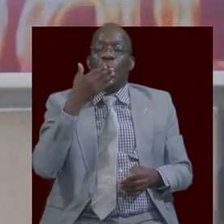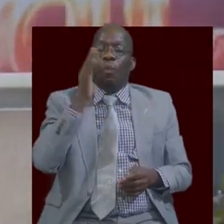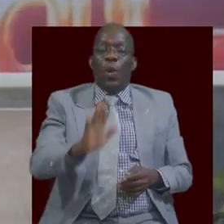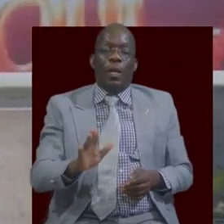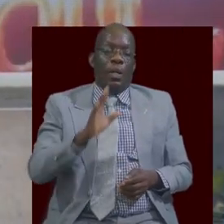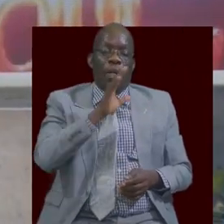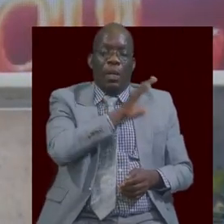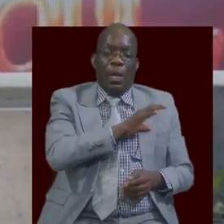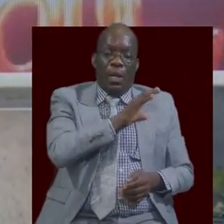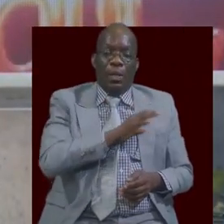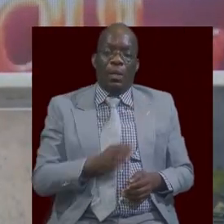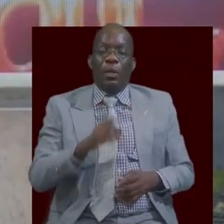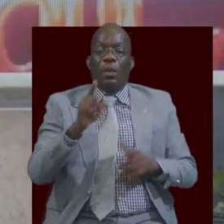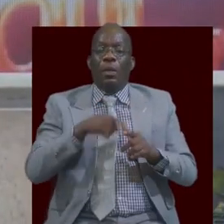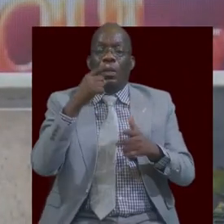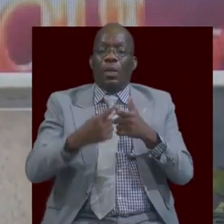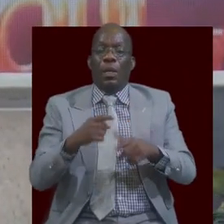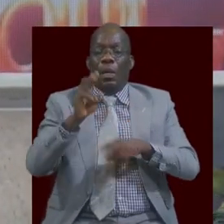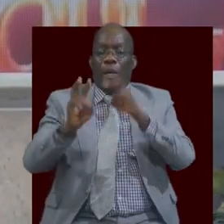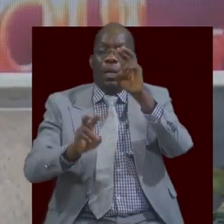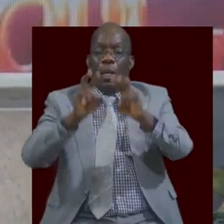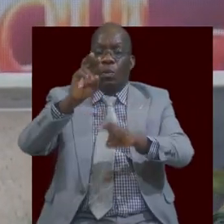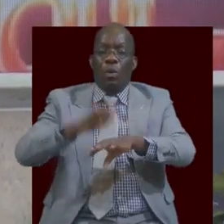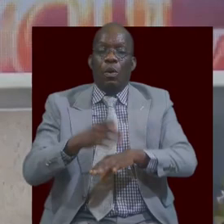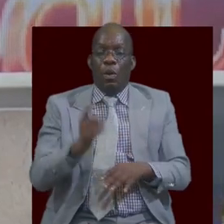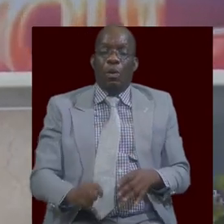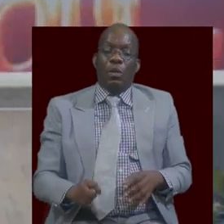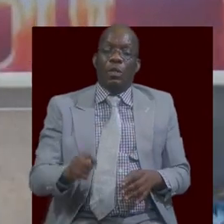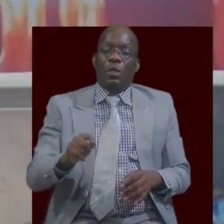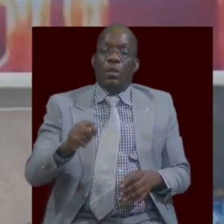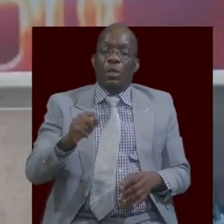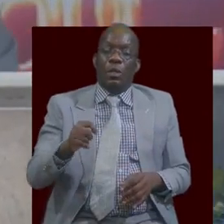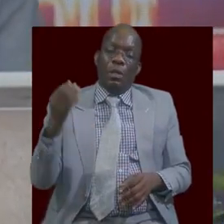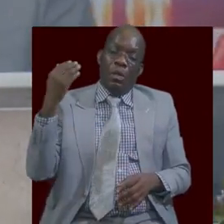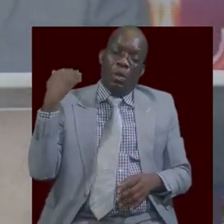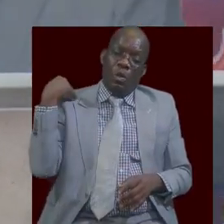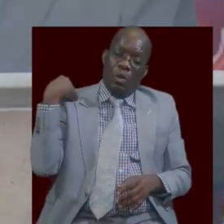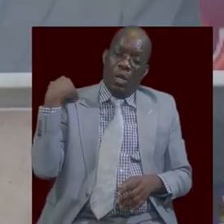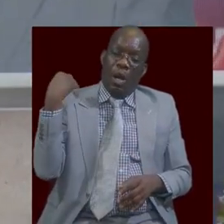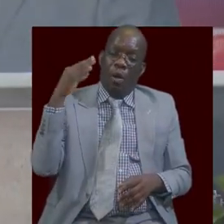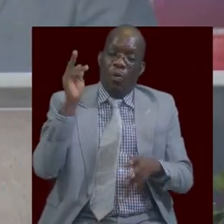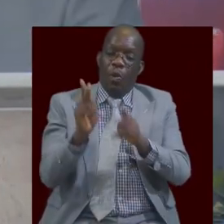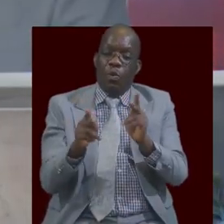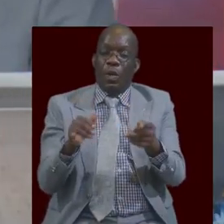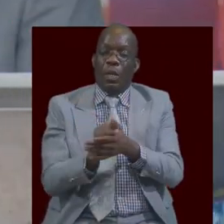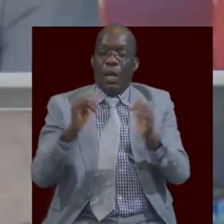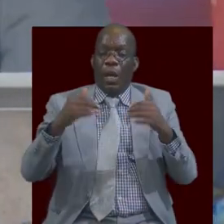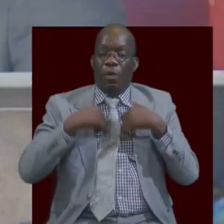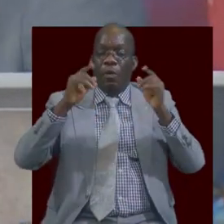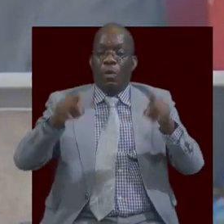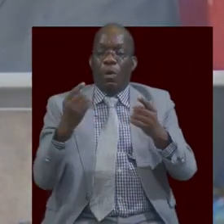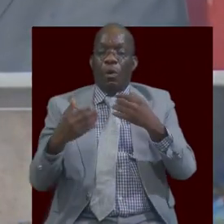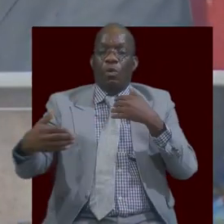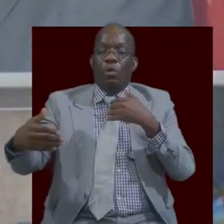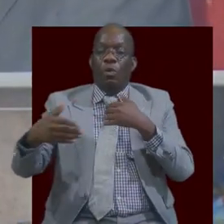then climb on the shoulders of those who have gone before you. And you will have a vision. After